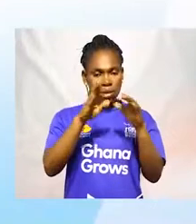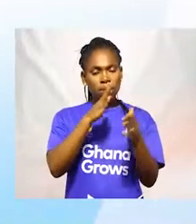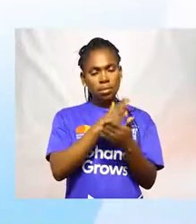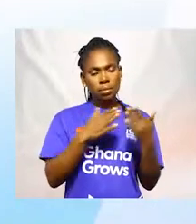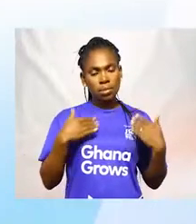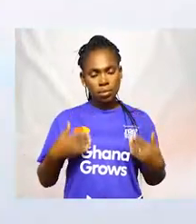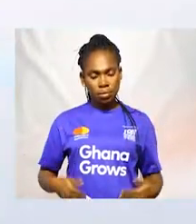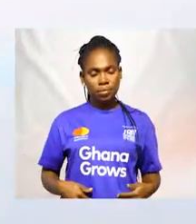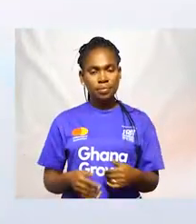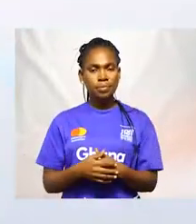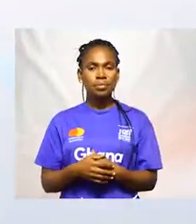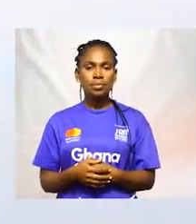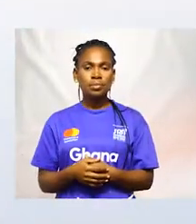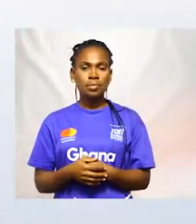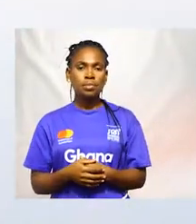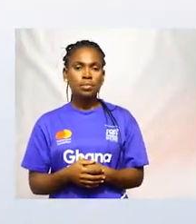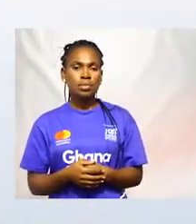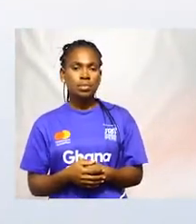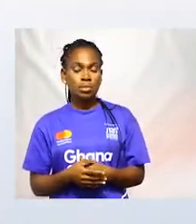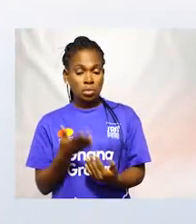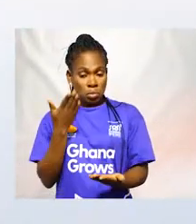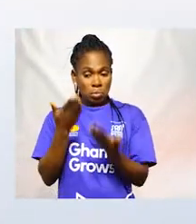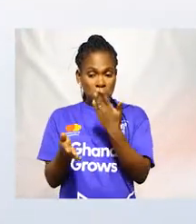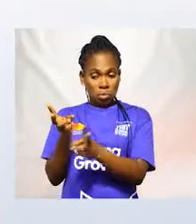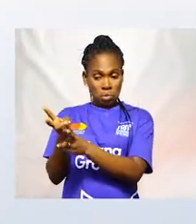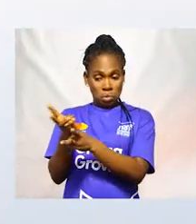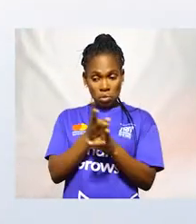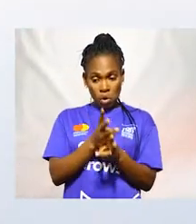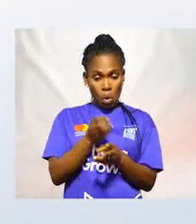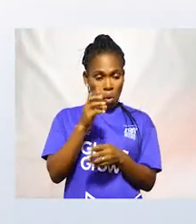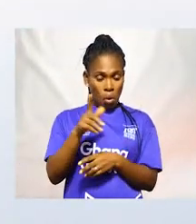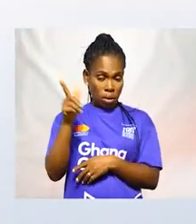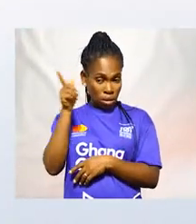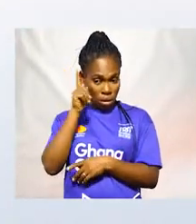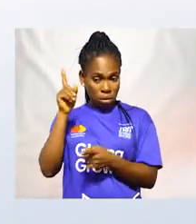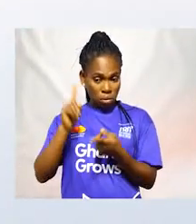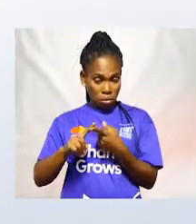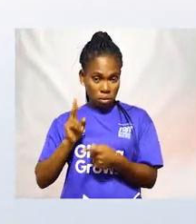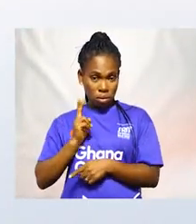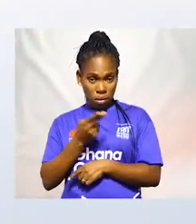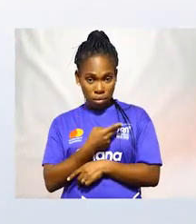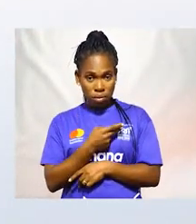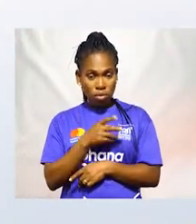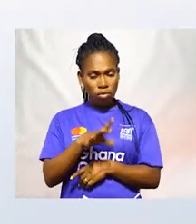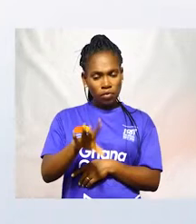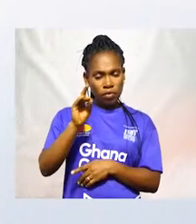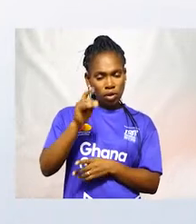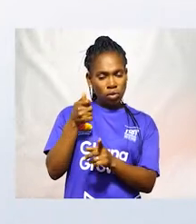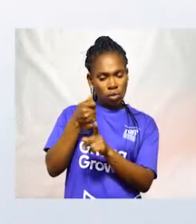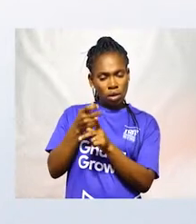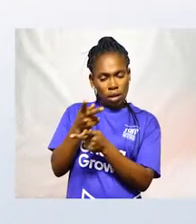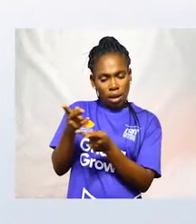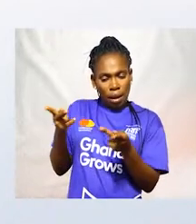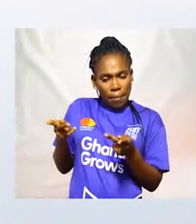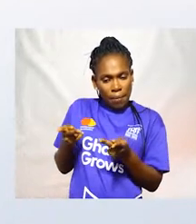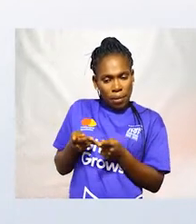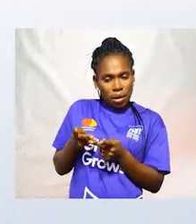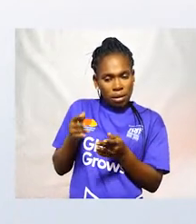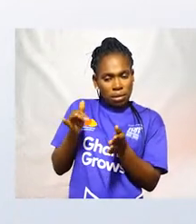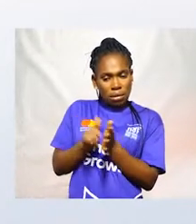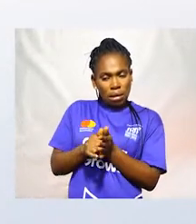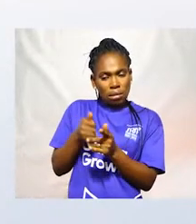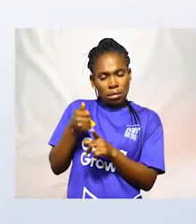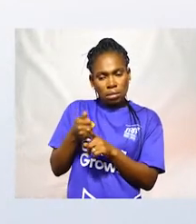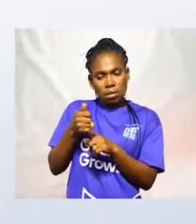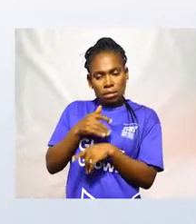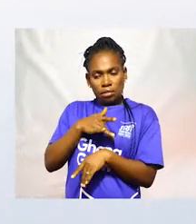close. You may be watching us, you may be listening to us, and you find yourself in a place of despair. You may be